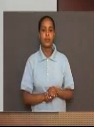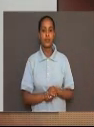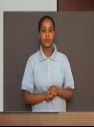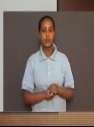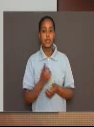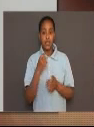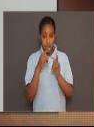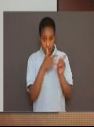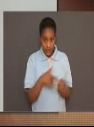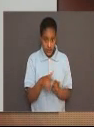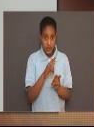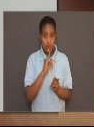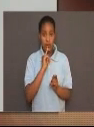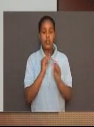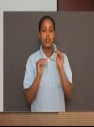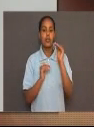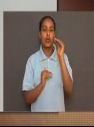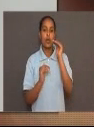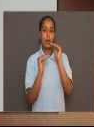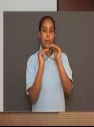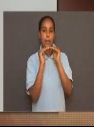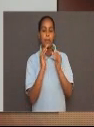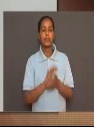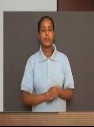The system is in equilibrium.